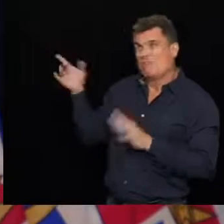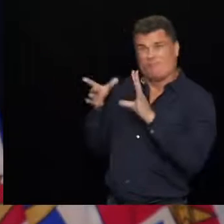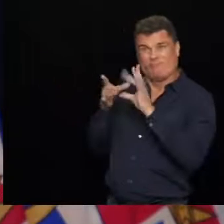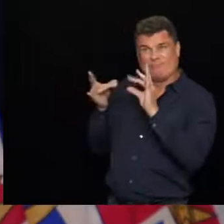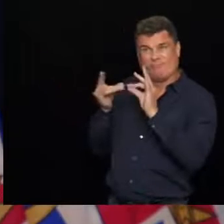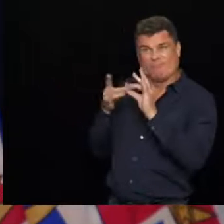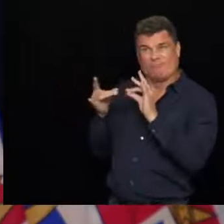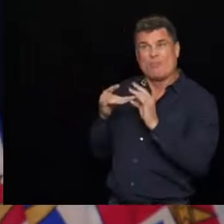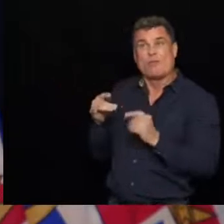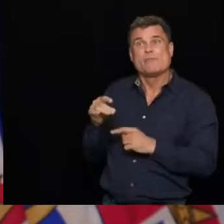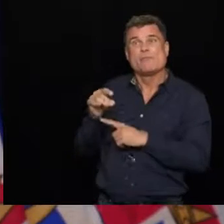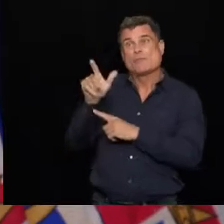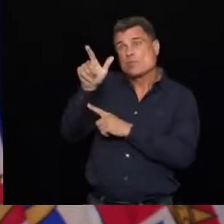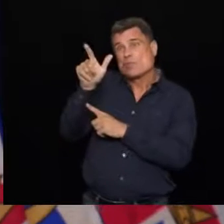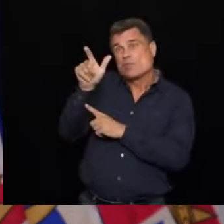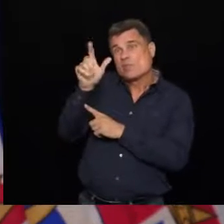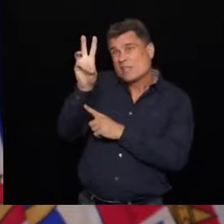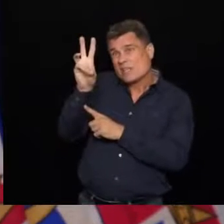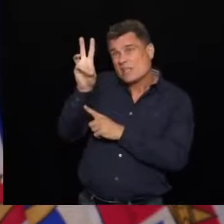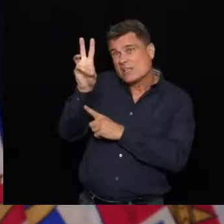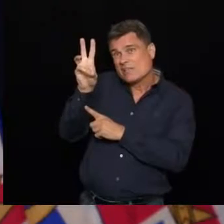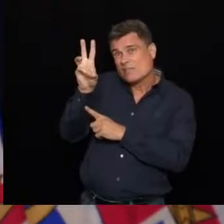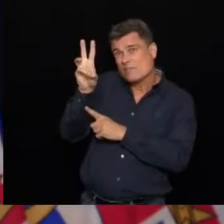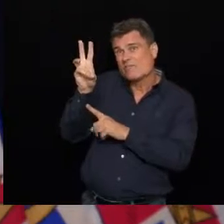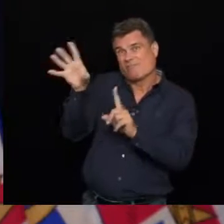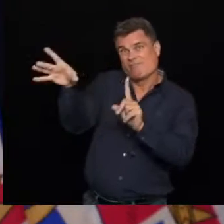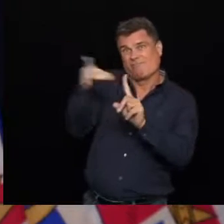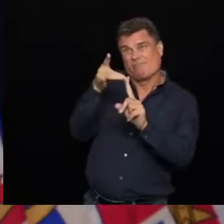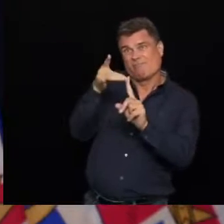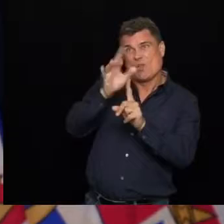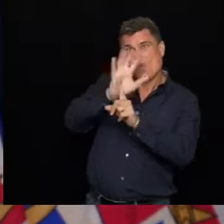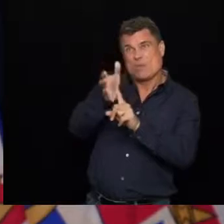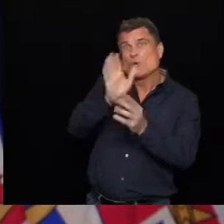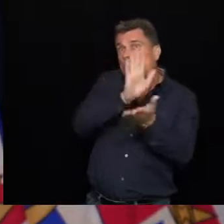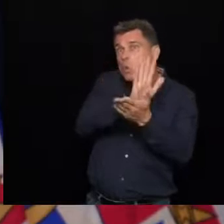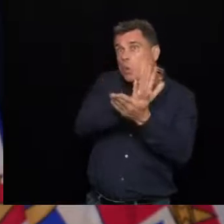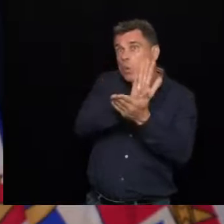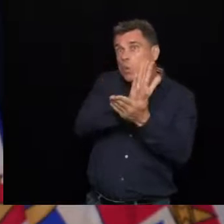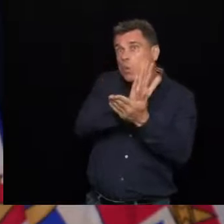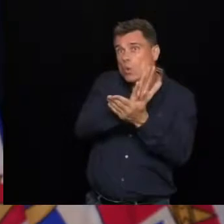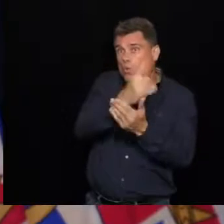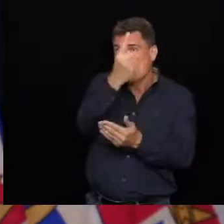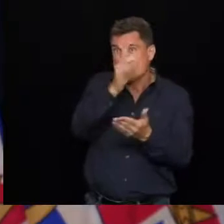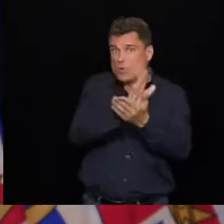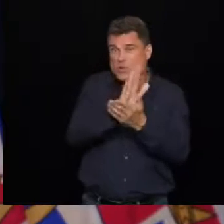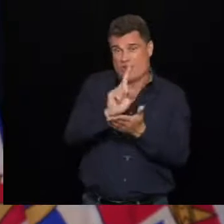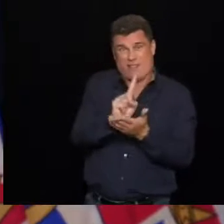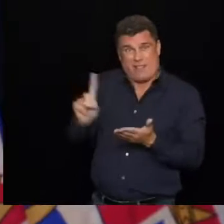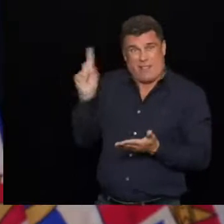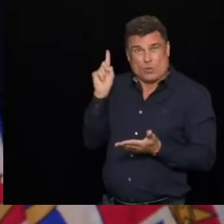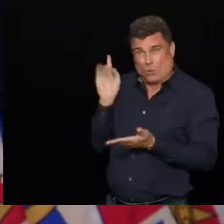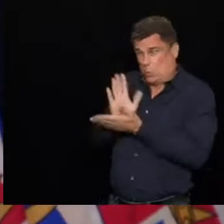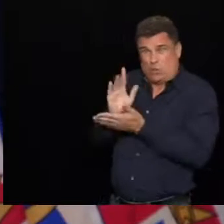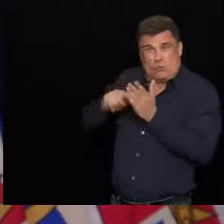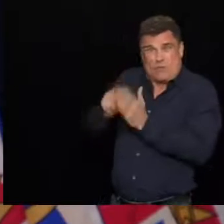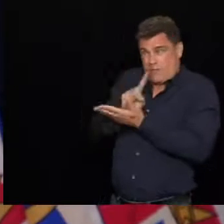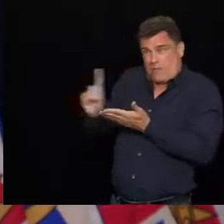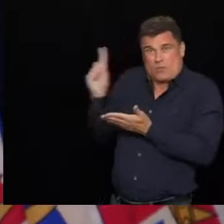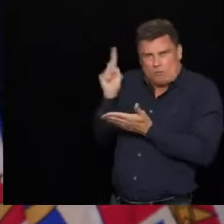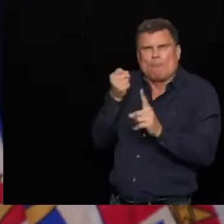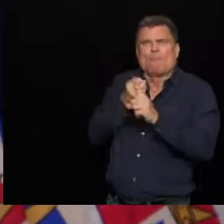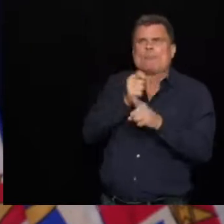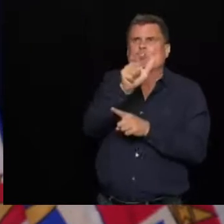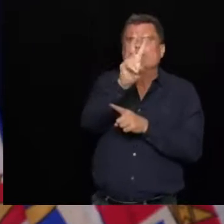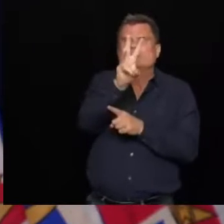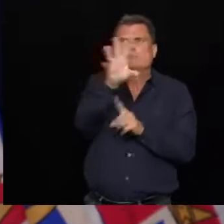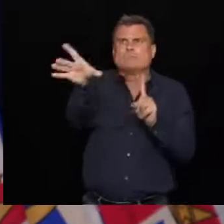1 week of classes resuming, I've been hearing from parents and teachers that are saying they're terrified that those clusters will explode into